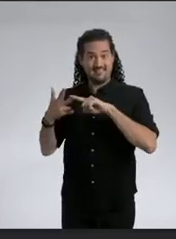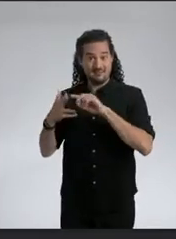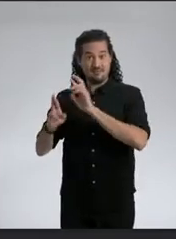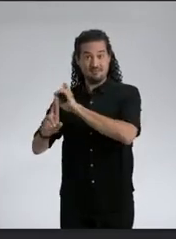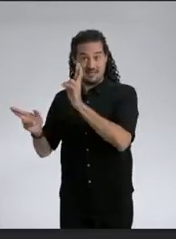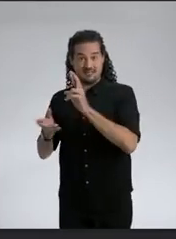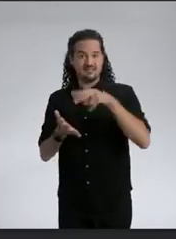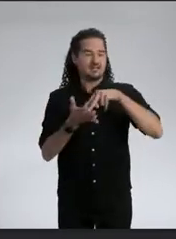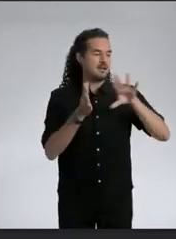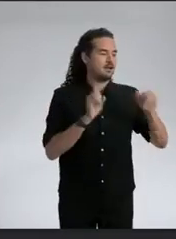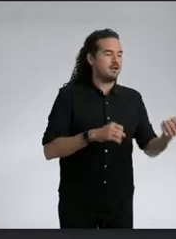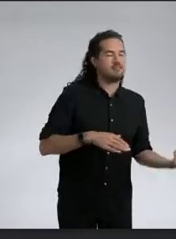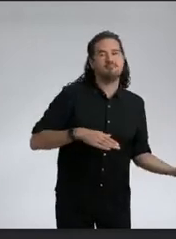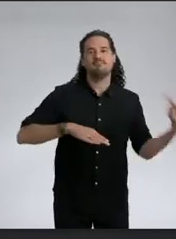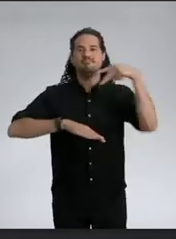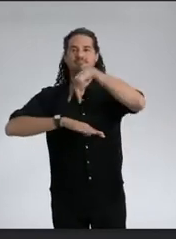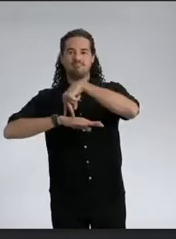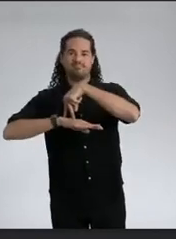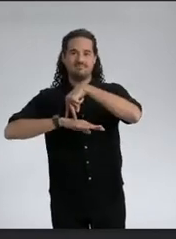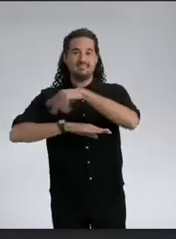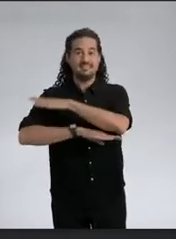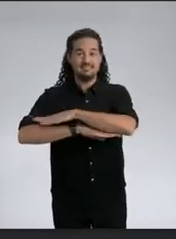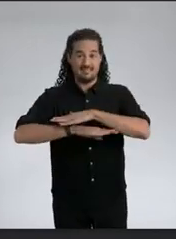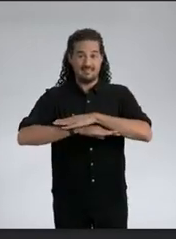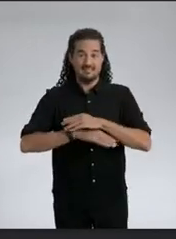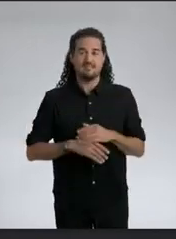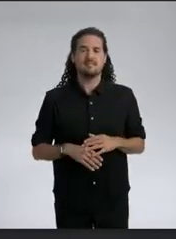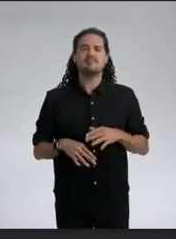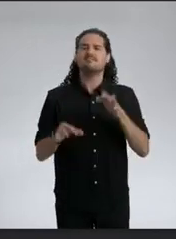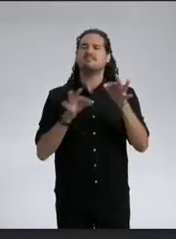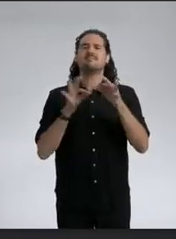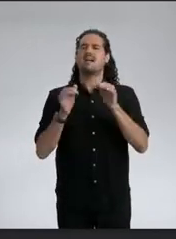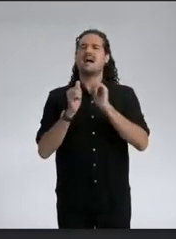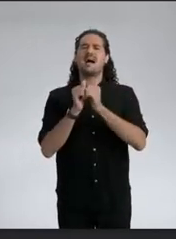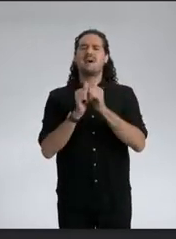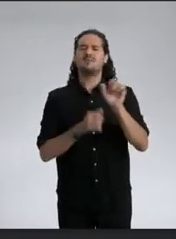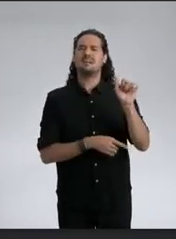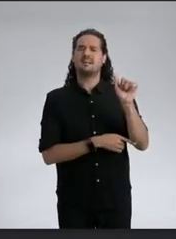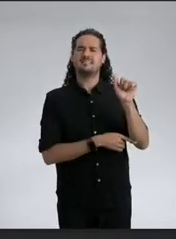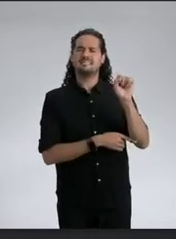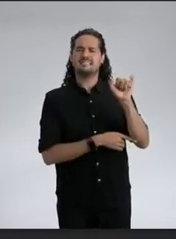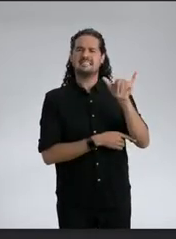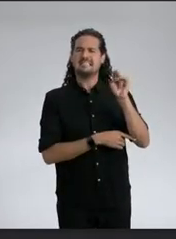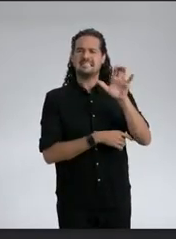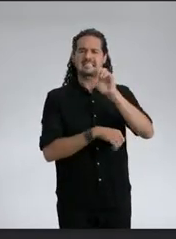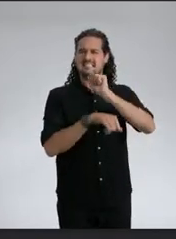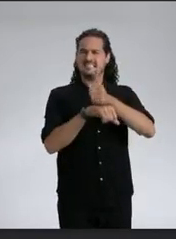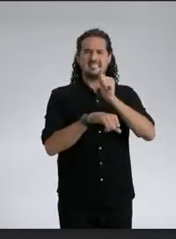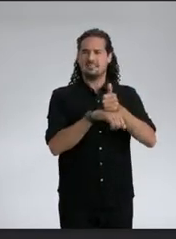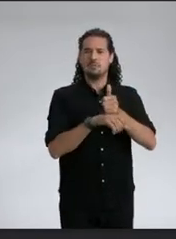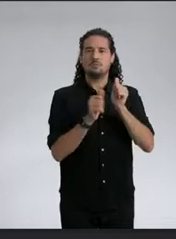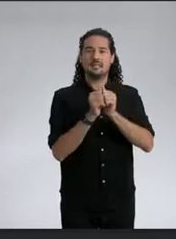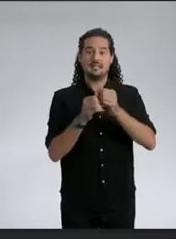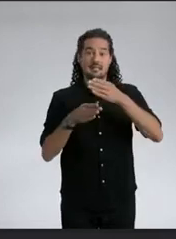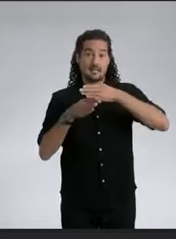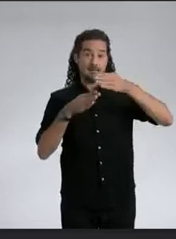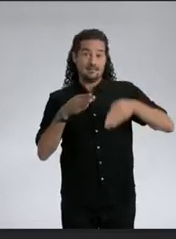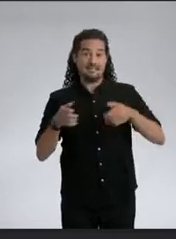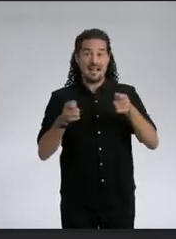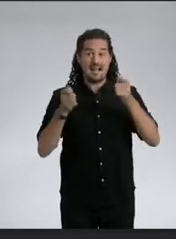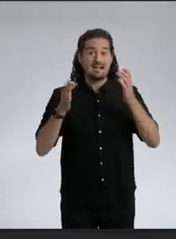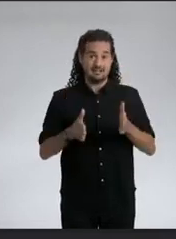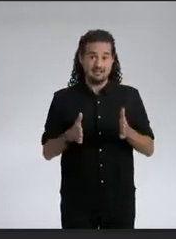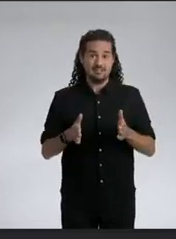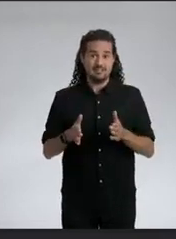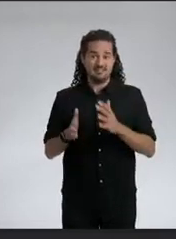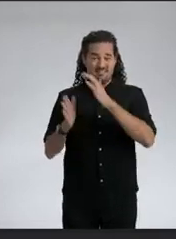is an asynchronous implementation of Prepare for Show that uses completion handlers. What this code is trying to accomplish is